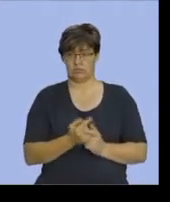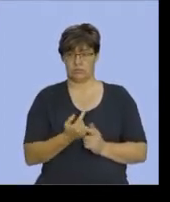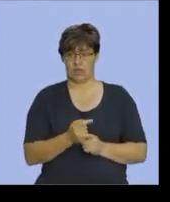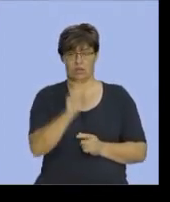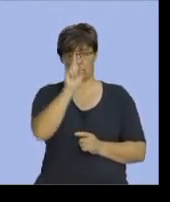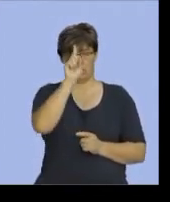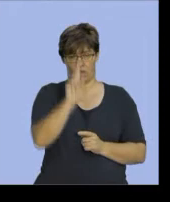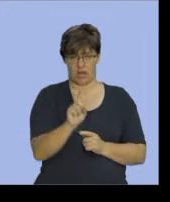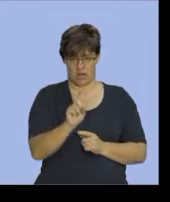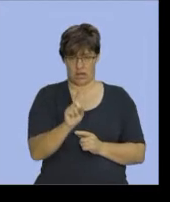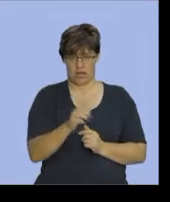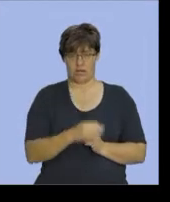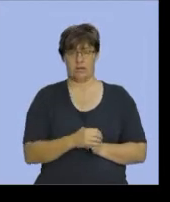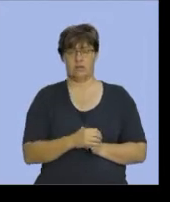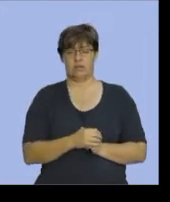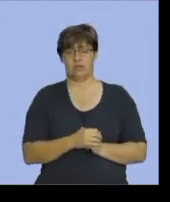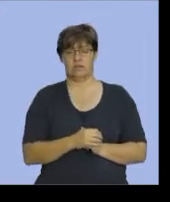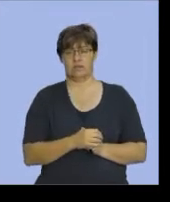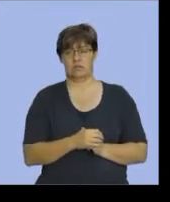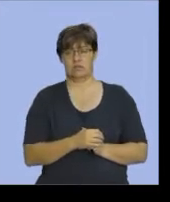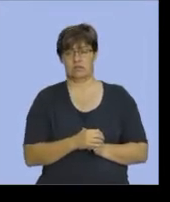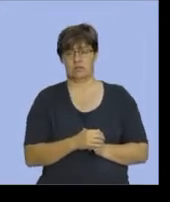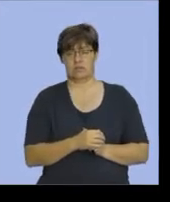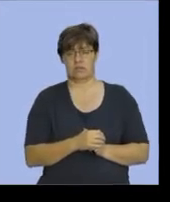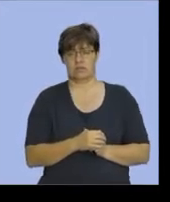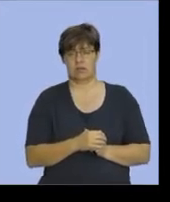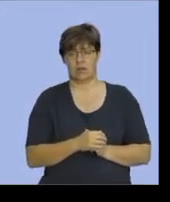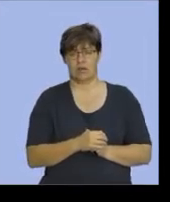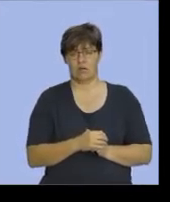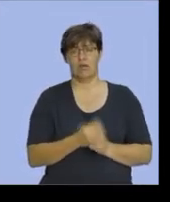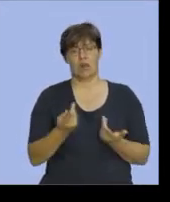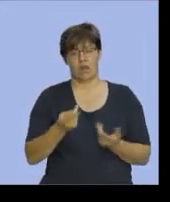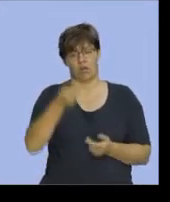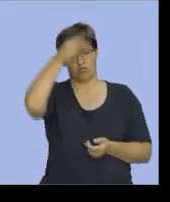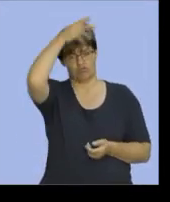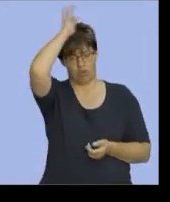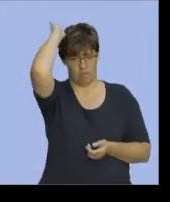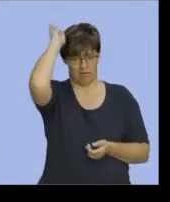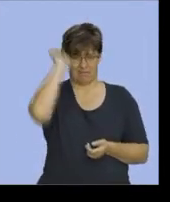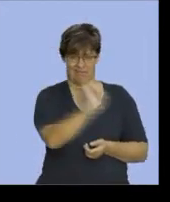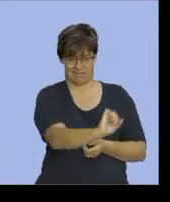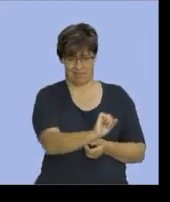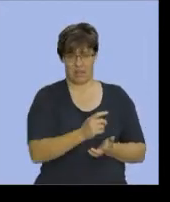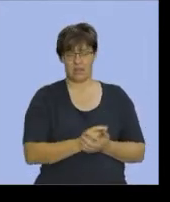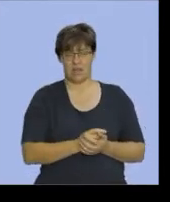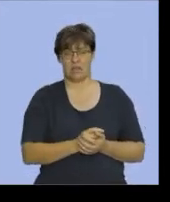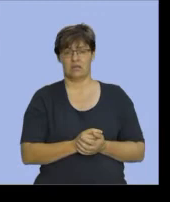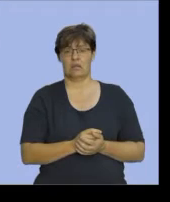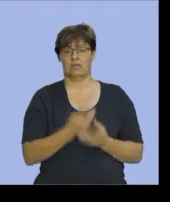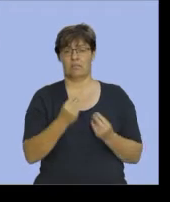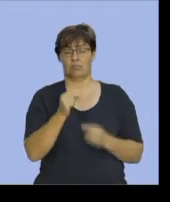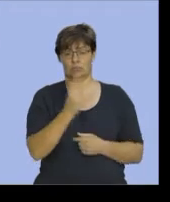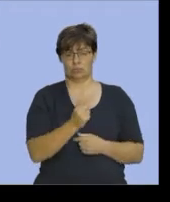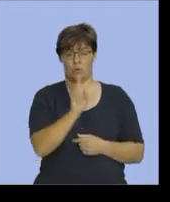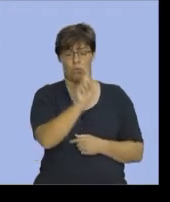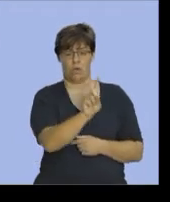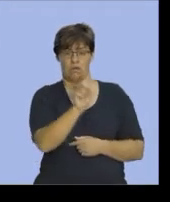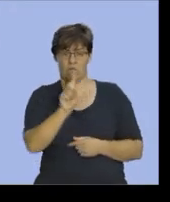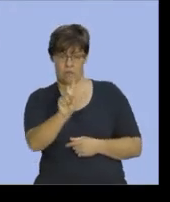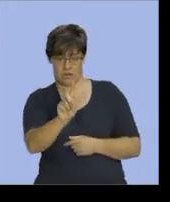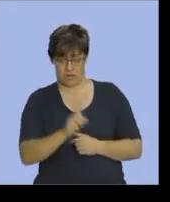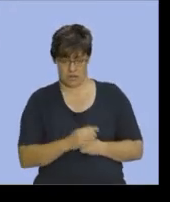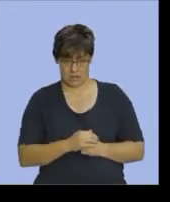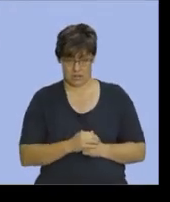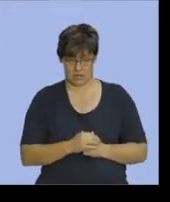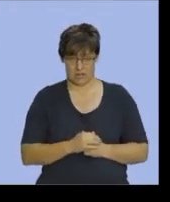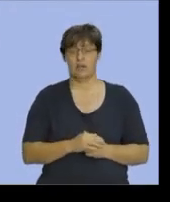going to write 1 as a normal number, but you write it as a Roman numeral. And then quadrant 2 with